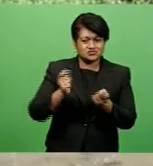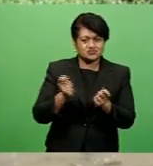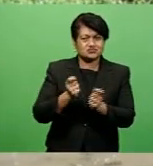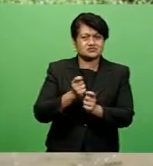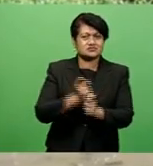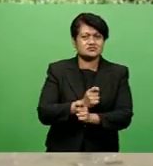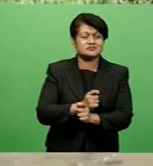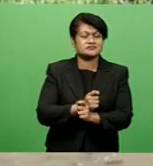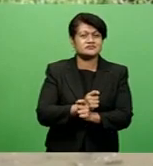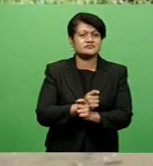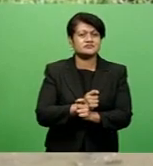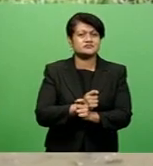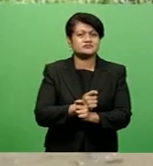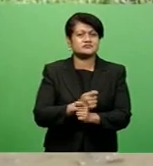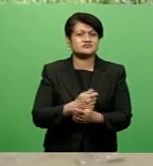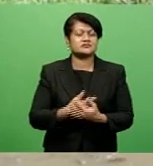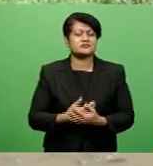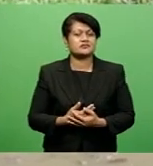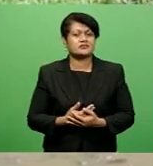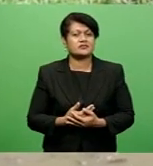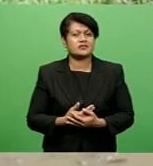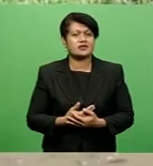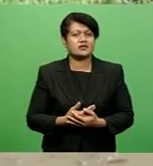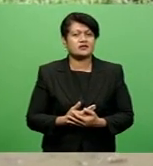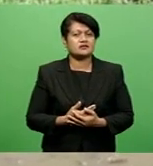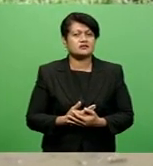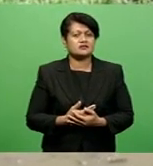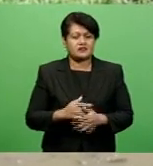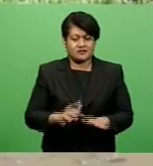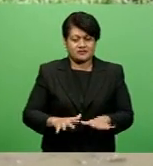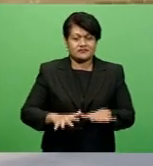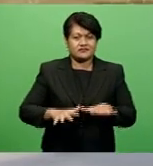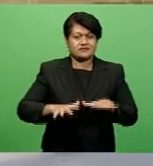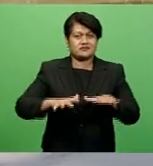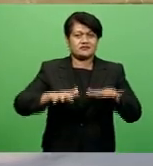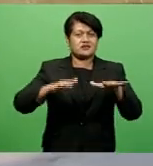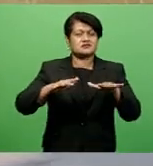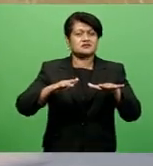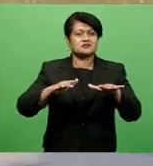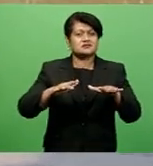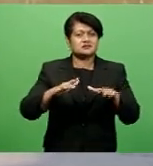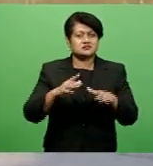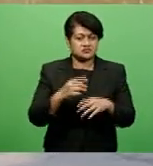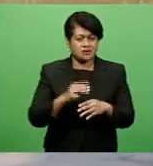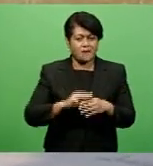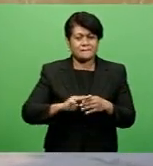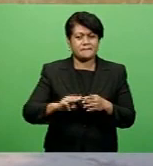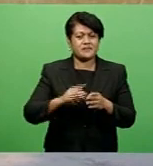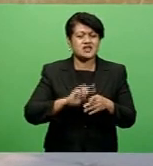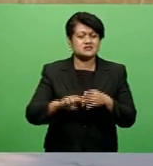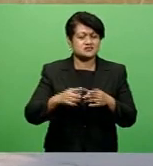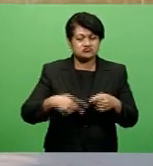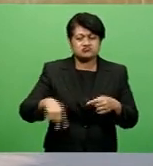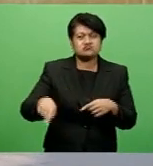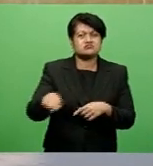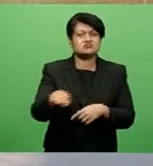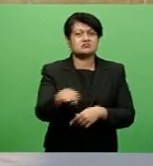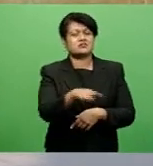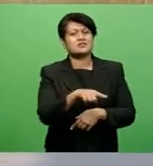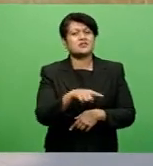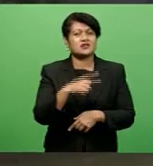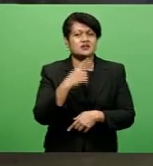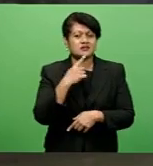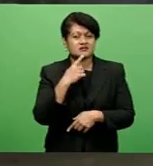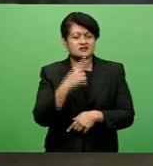of the high water table, the flooding. So that's why the messages keeps on going around, making sure that we are being